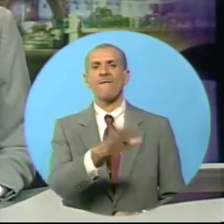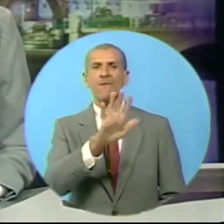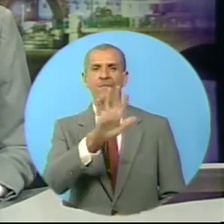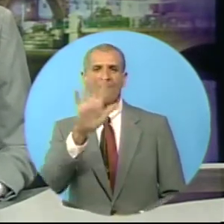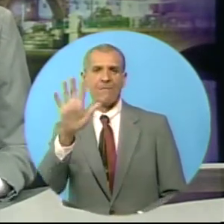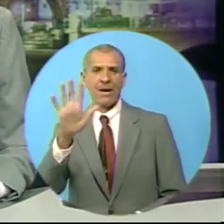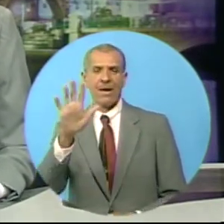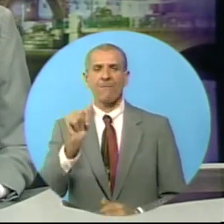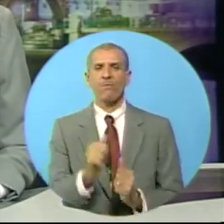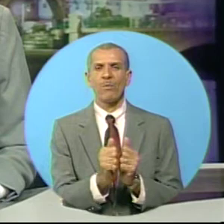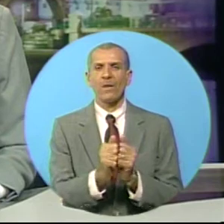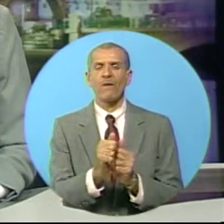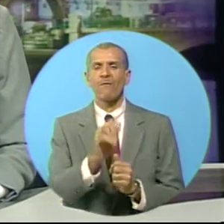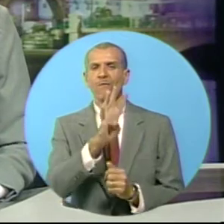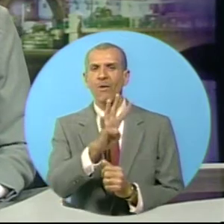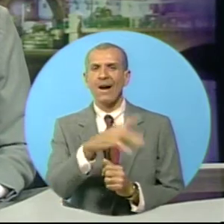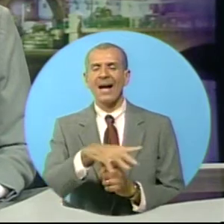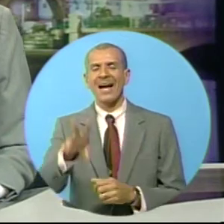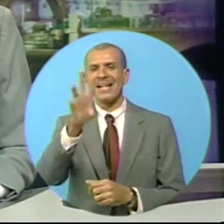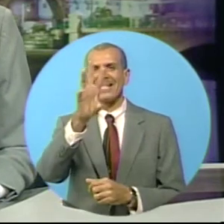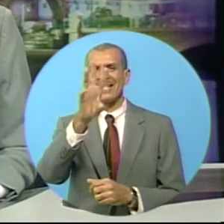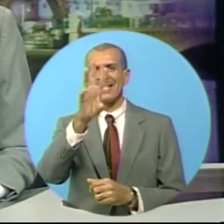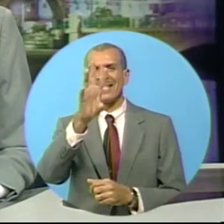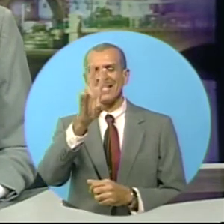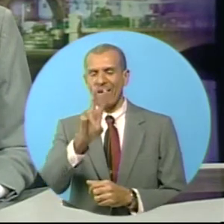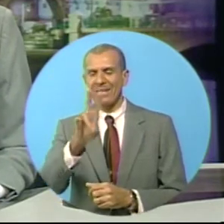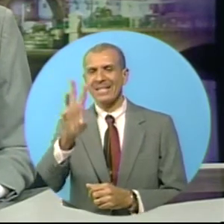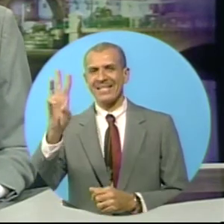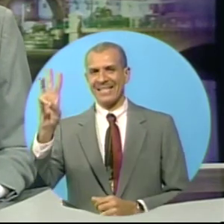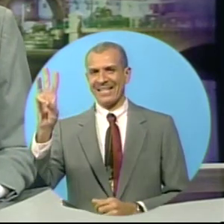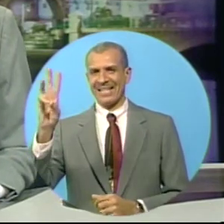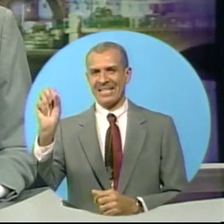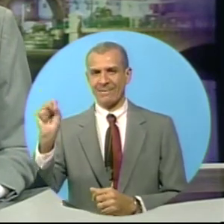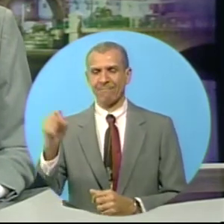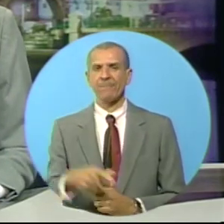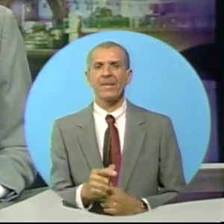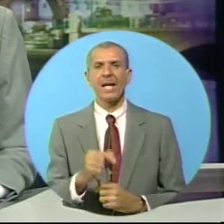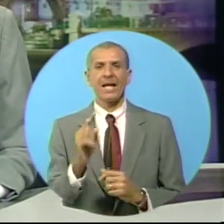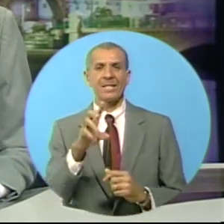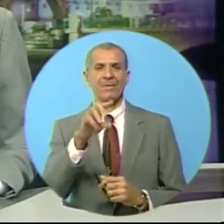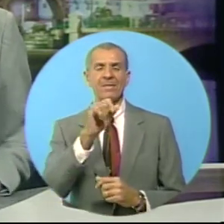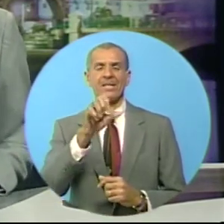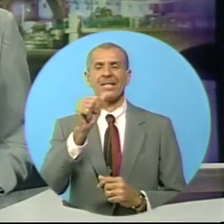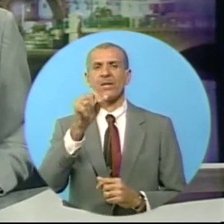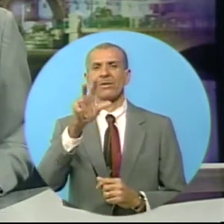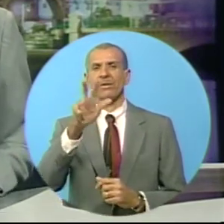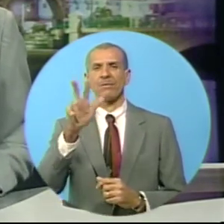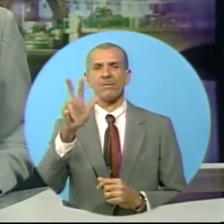55 with a 4 and 7 sixes, while Tendulkar made 33. Here are the highlights.